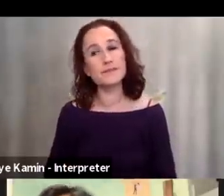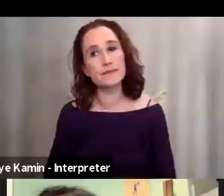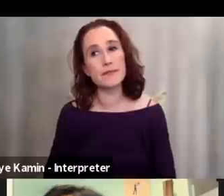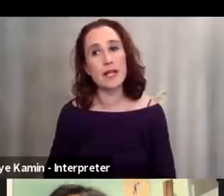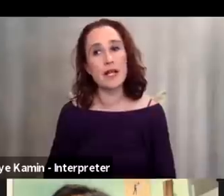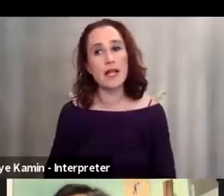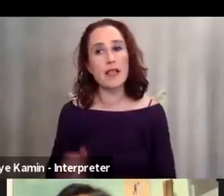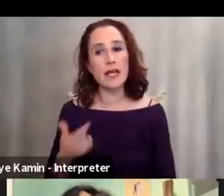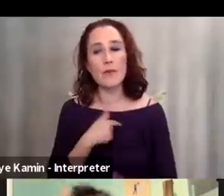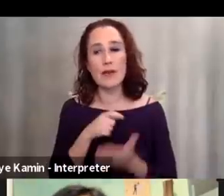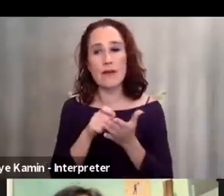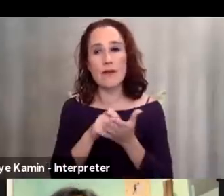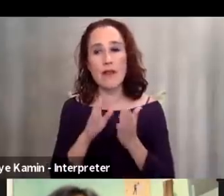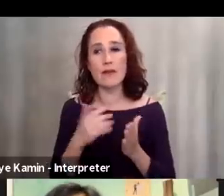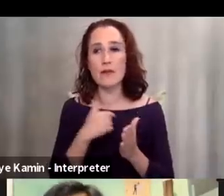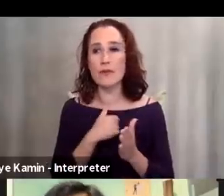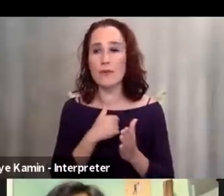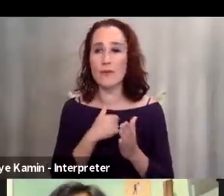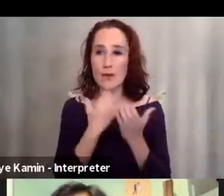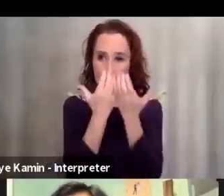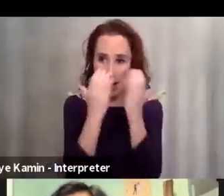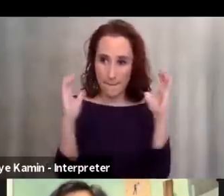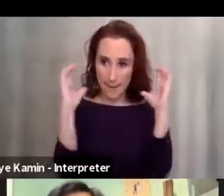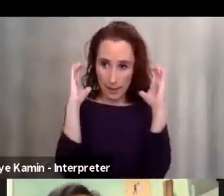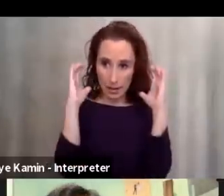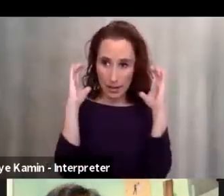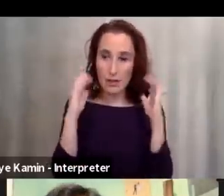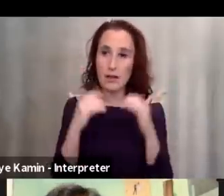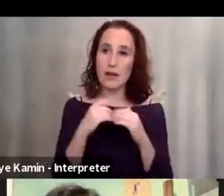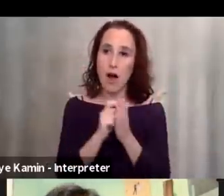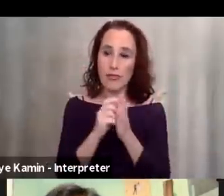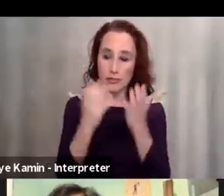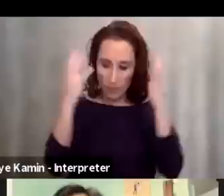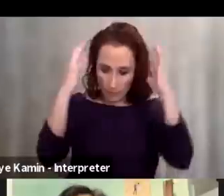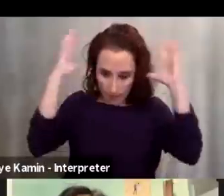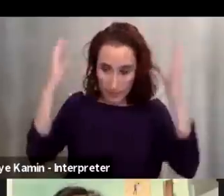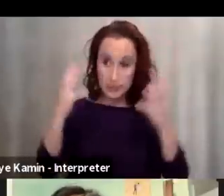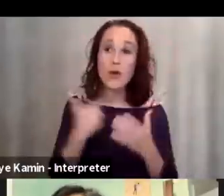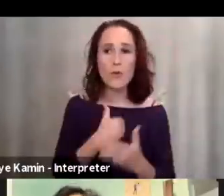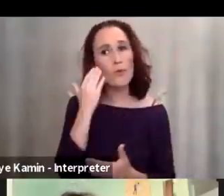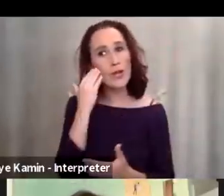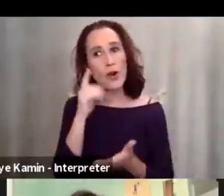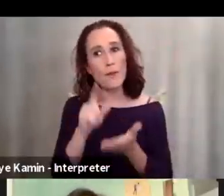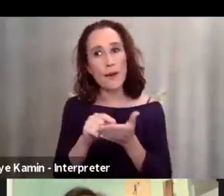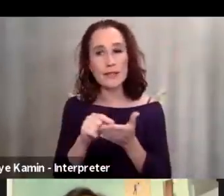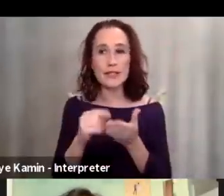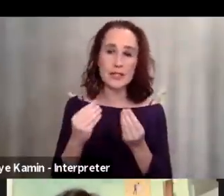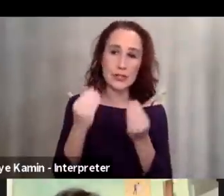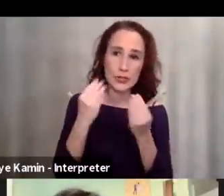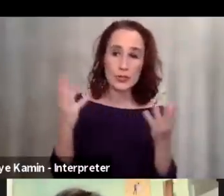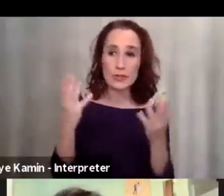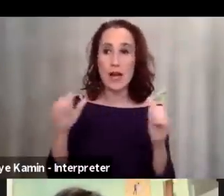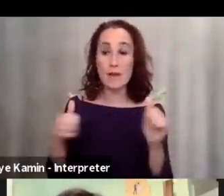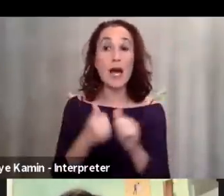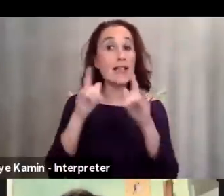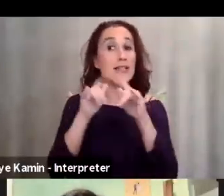authors, we're in sort of a bubble because we are aware of all the latest publishing news and updates. And so we're like, oh yeah,